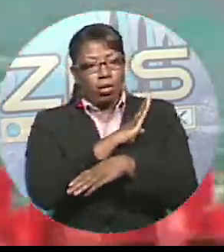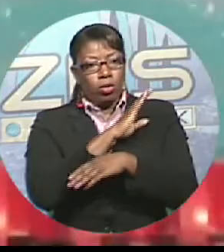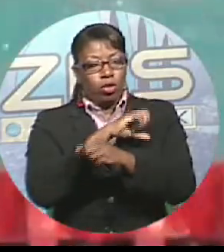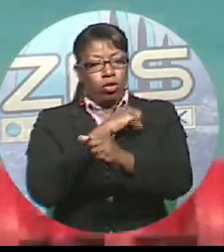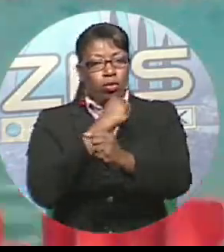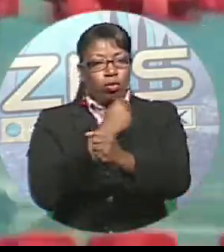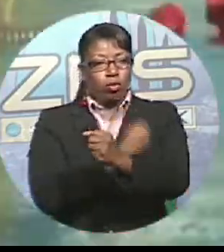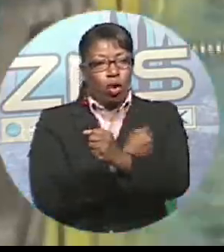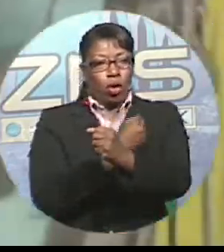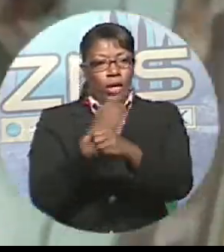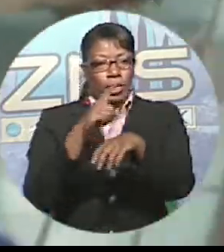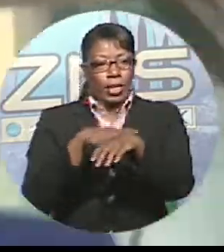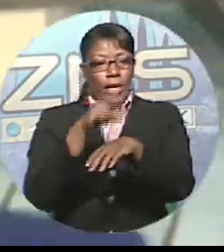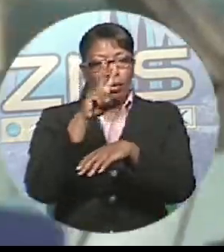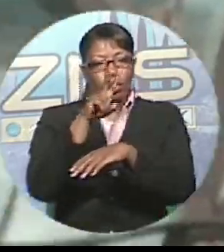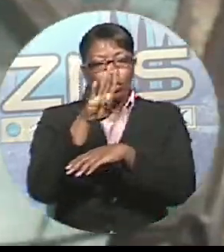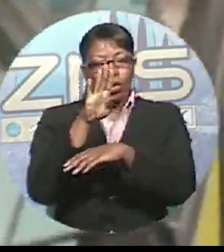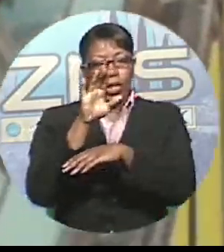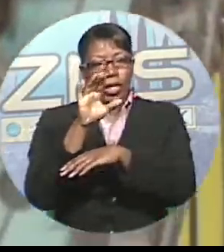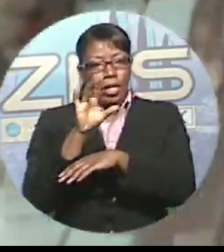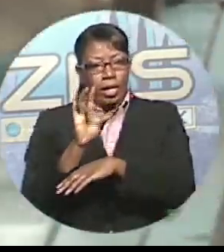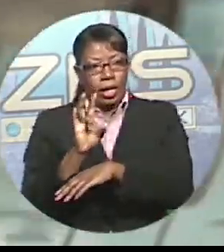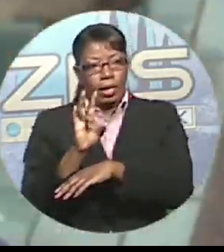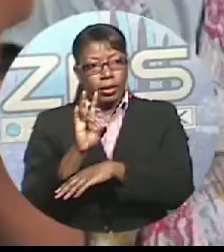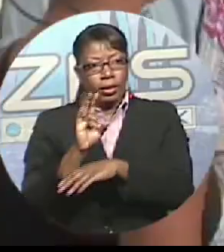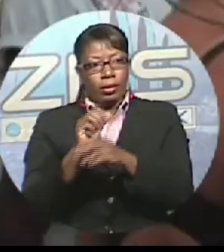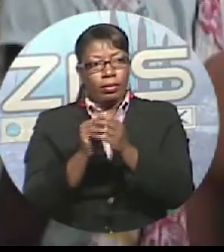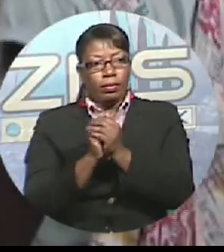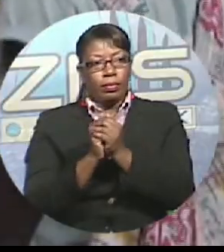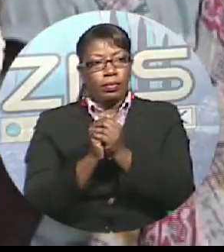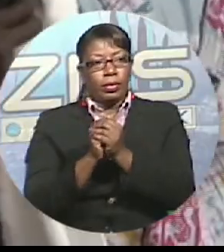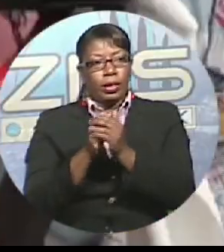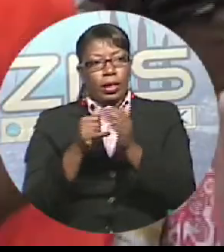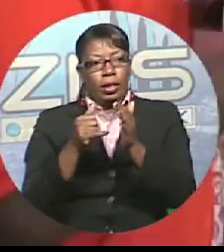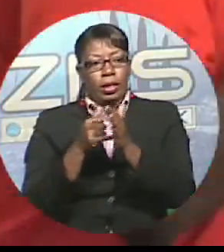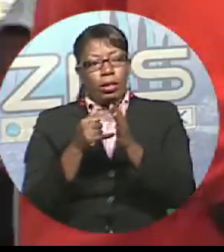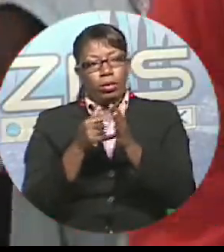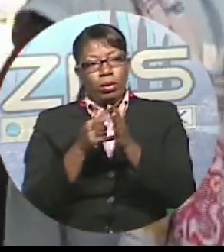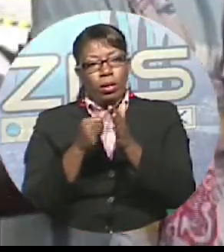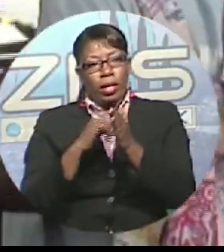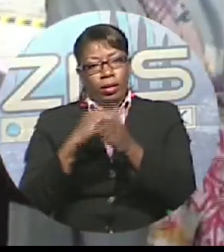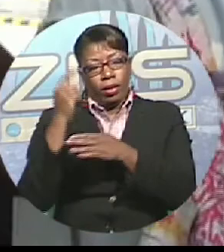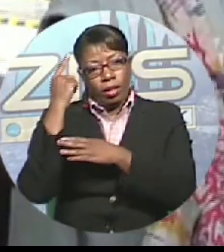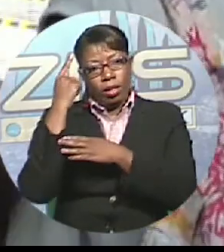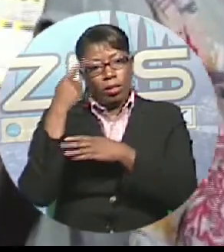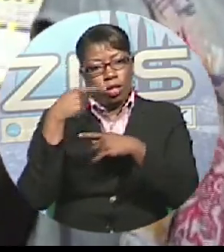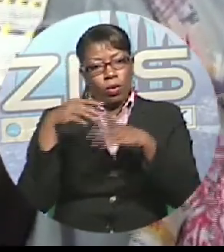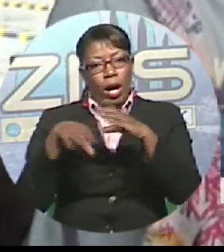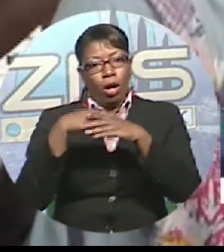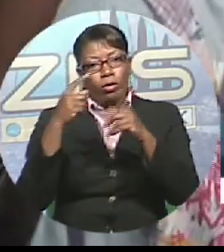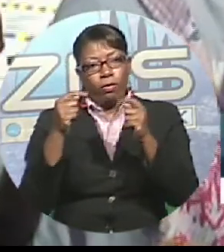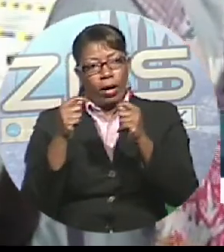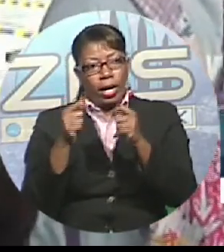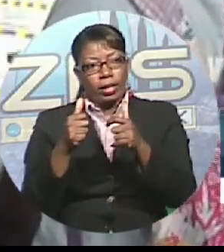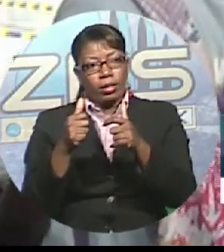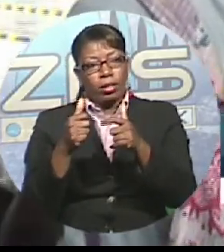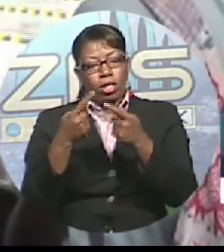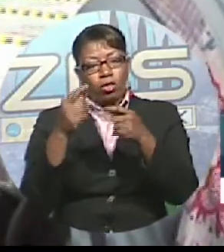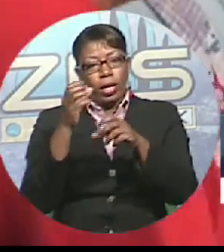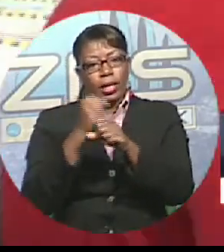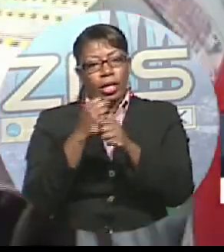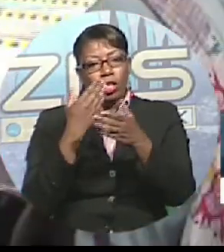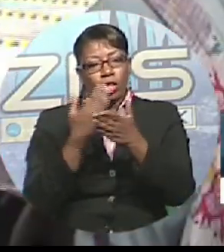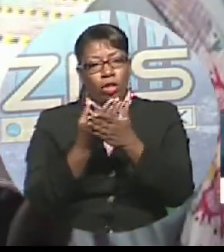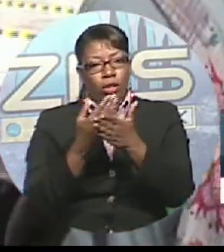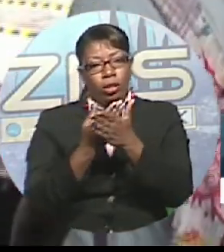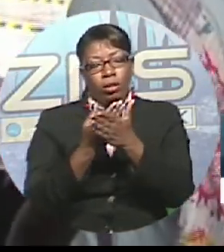strong. His time, 2:48.7, and he's just getting started. It was intentional because I figured just go out faster to try get a good spot in